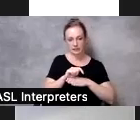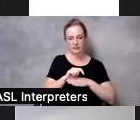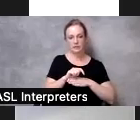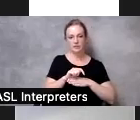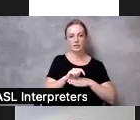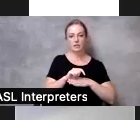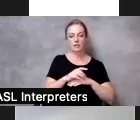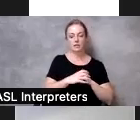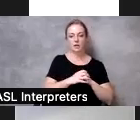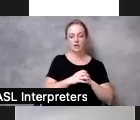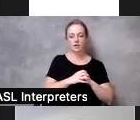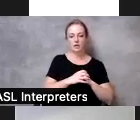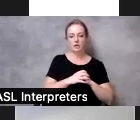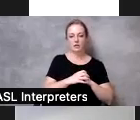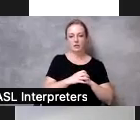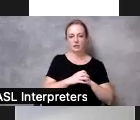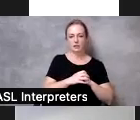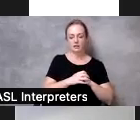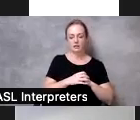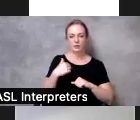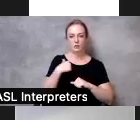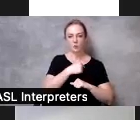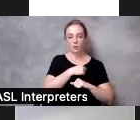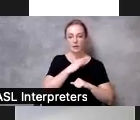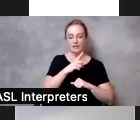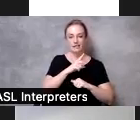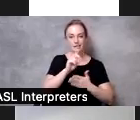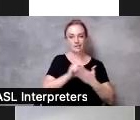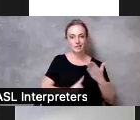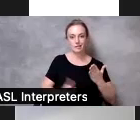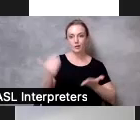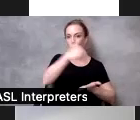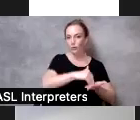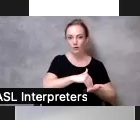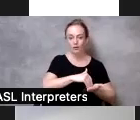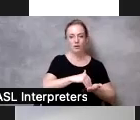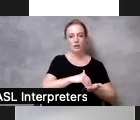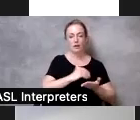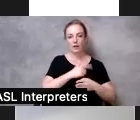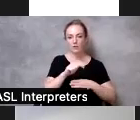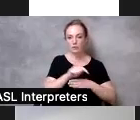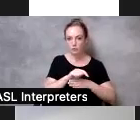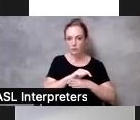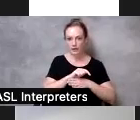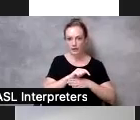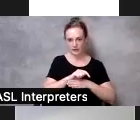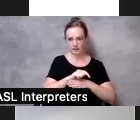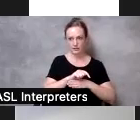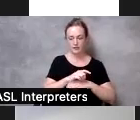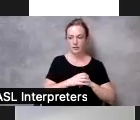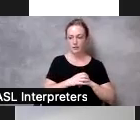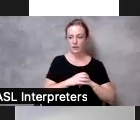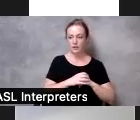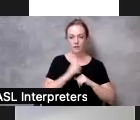We really worked with them to redesign our training that we were providing,